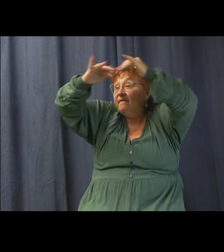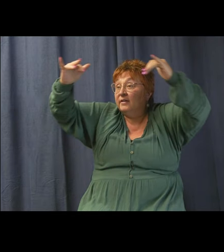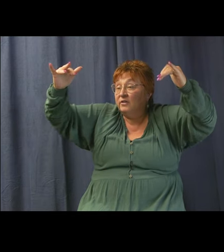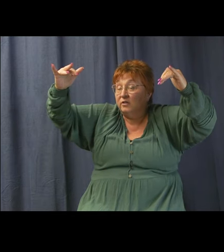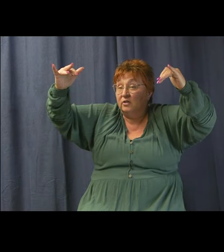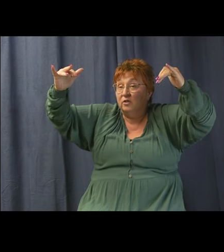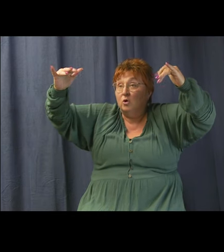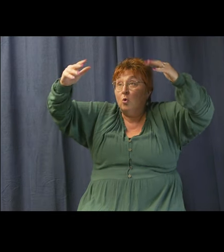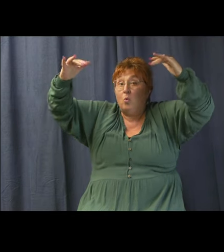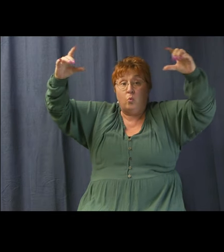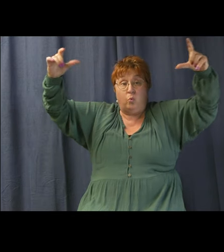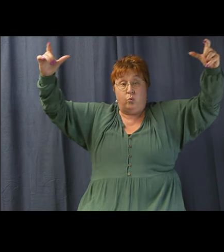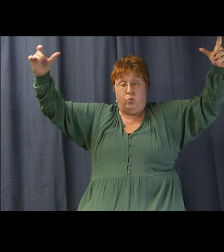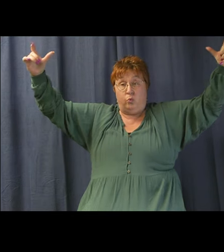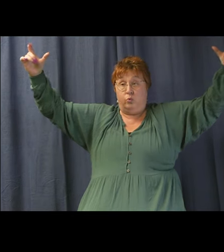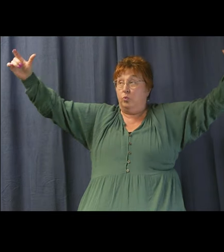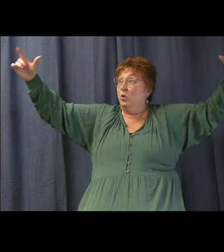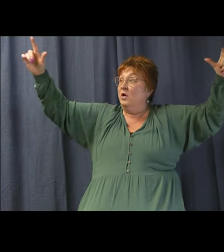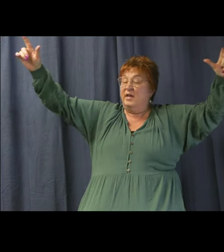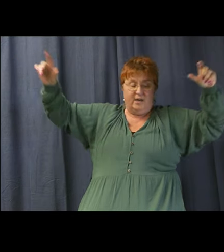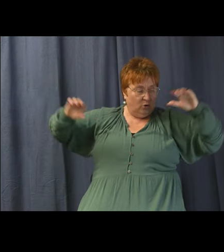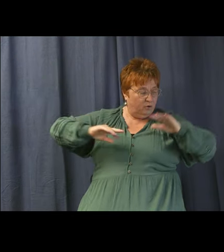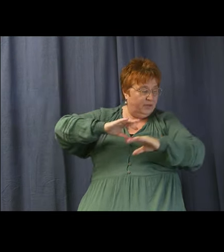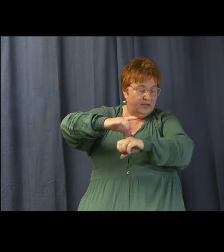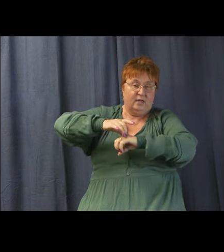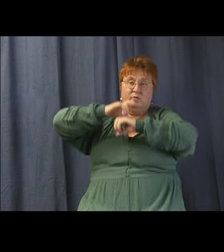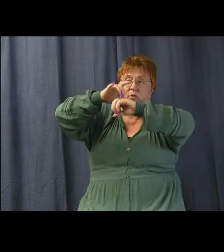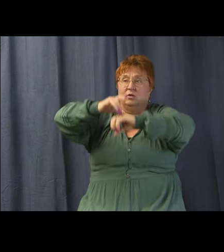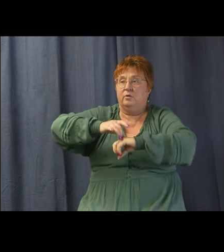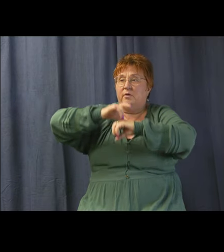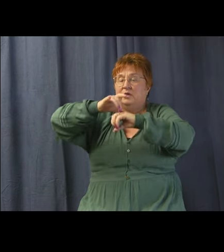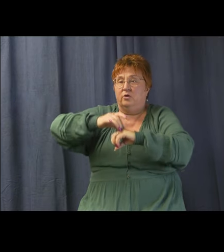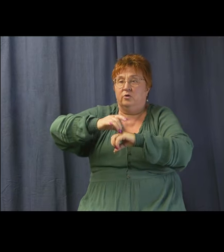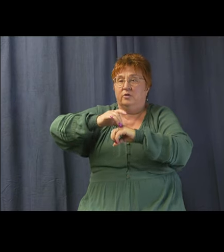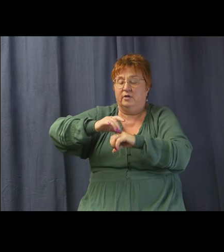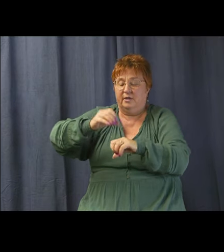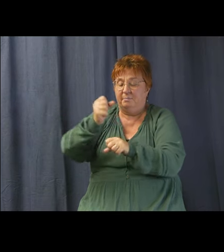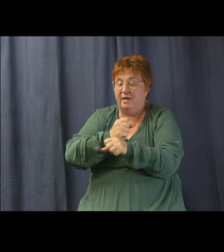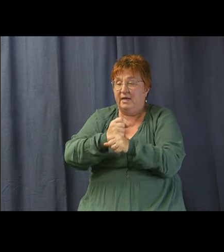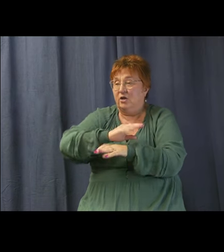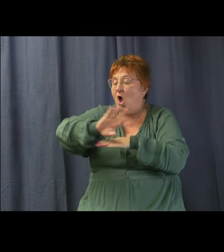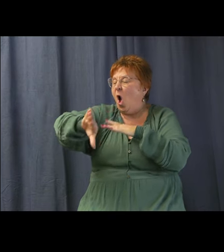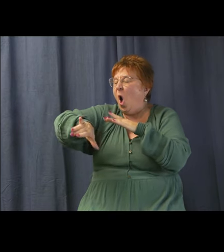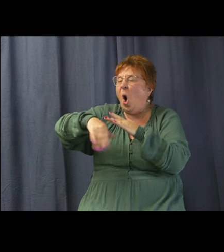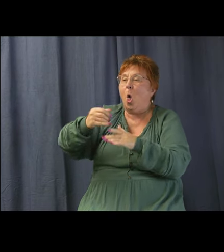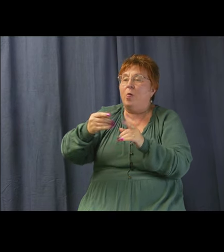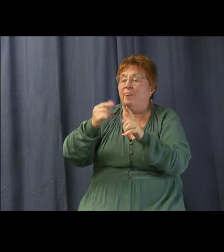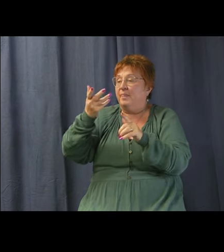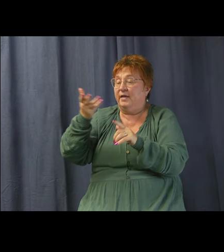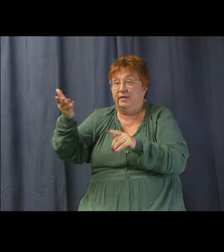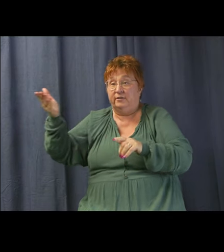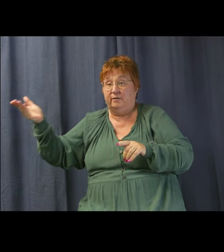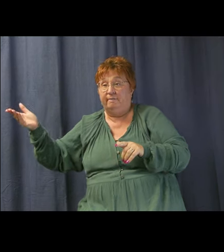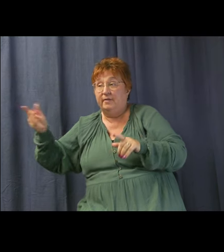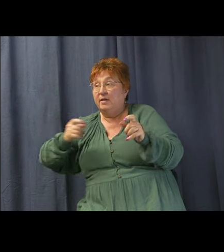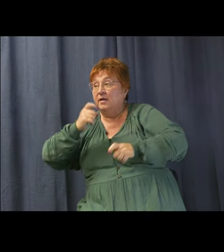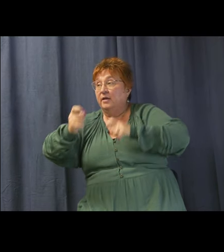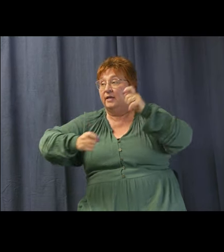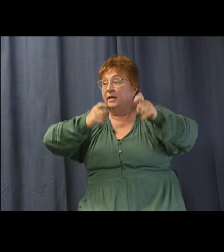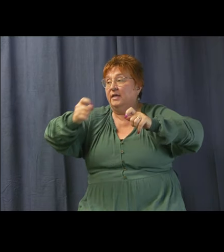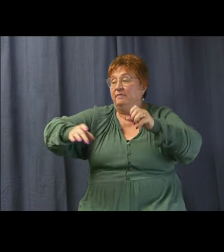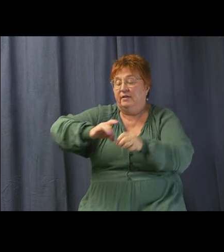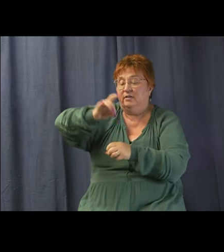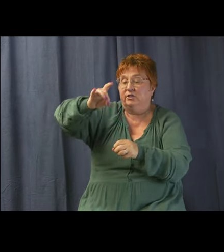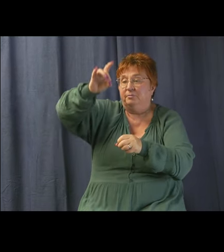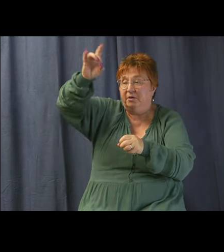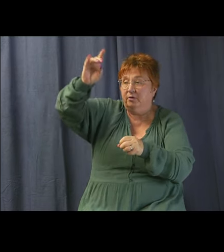He stretched them out. He who spread out the earth and that which comes out of it. He who gives breath to its people and spirit to